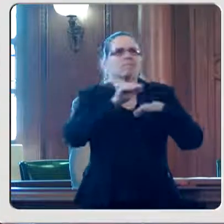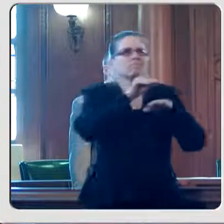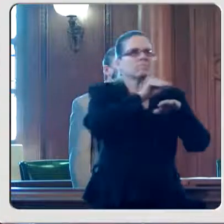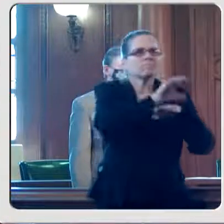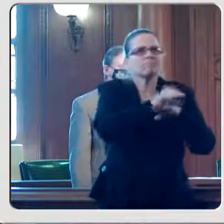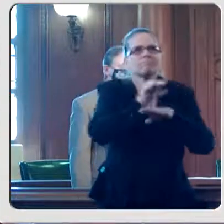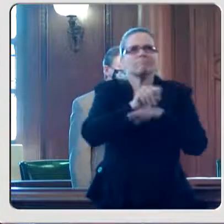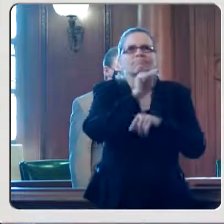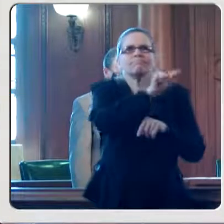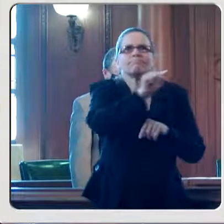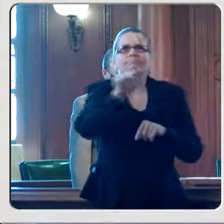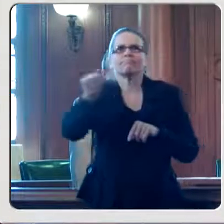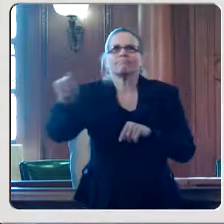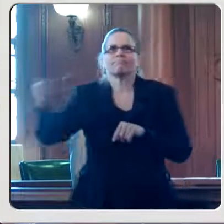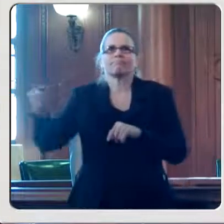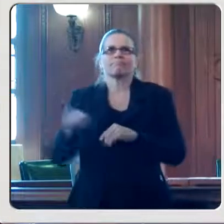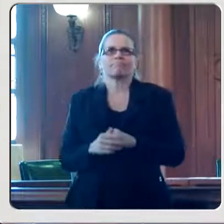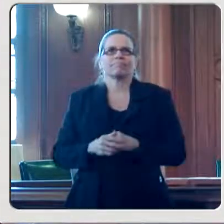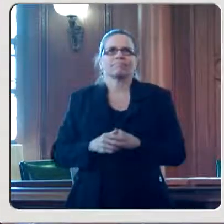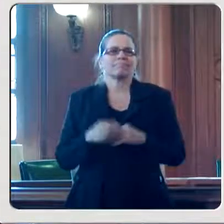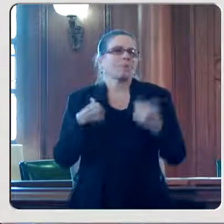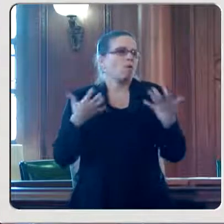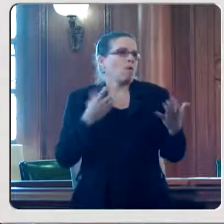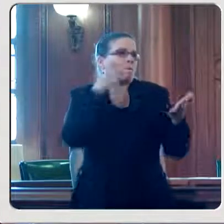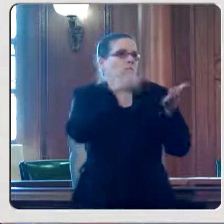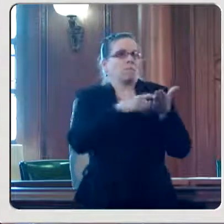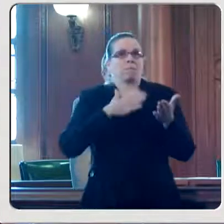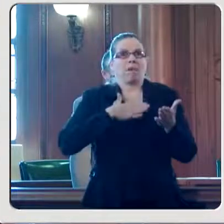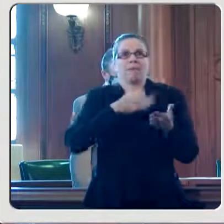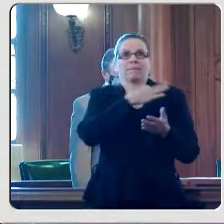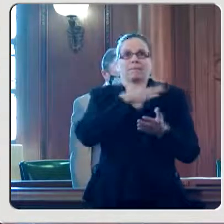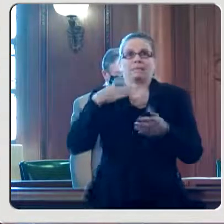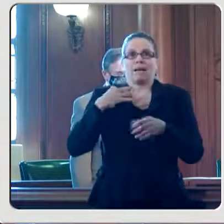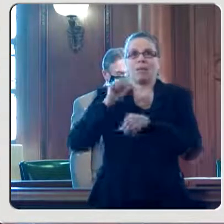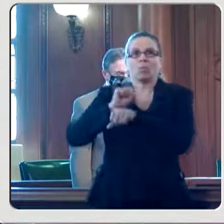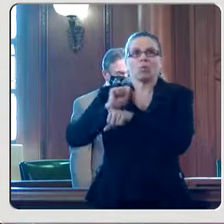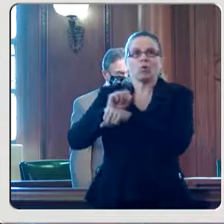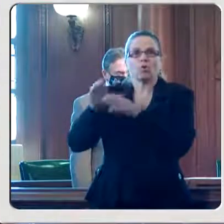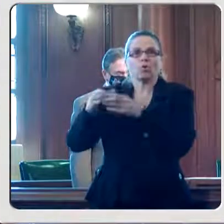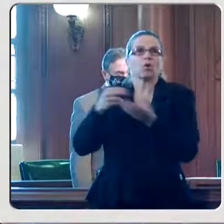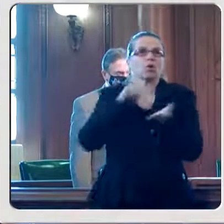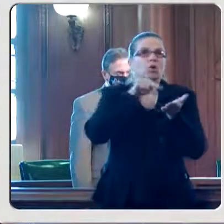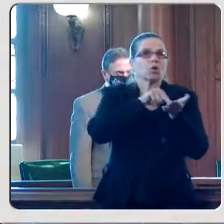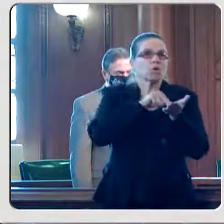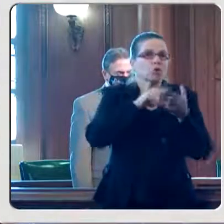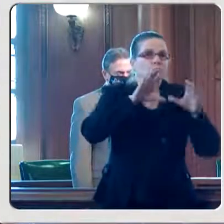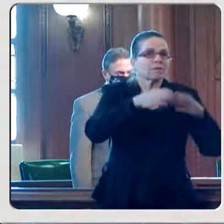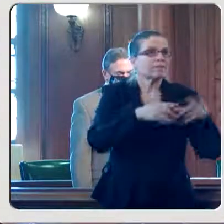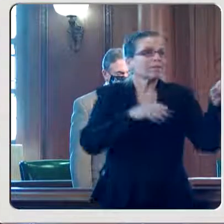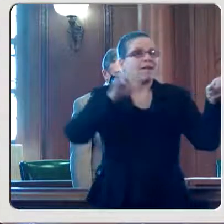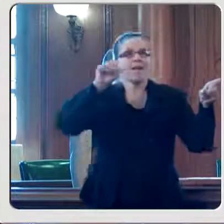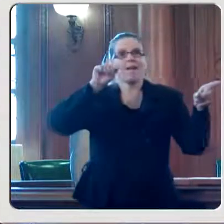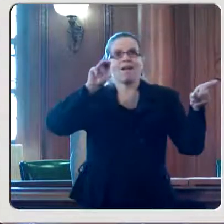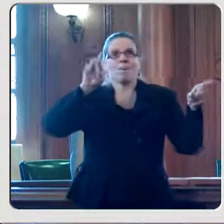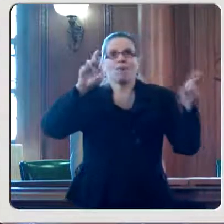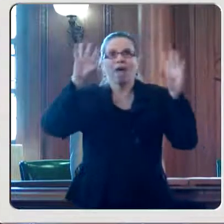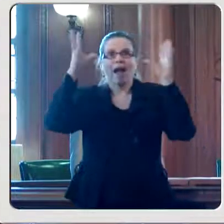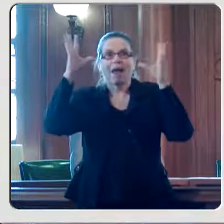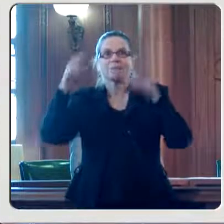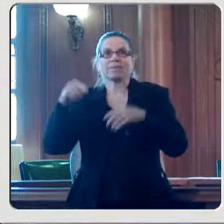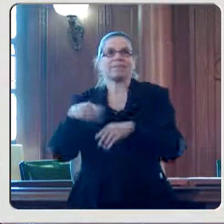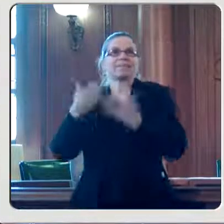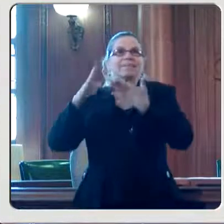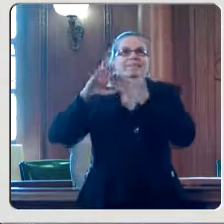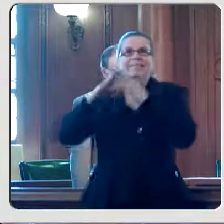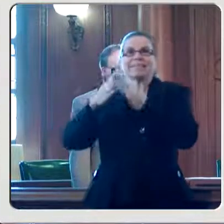Department of Health and Human Services. I want to thank our nursing staff. Thank you to AMR. Thank you to the cabinet of the city. We work well together.